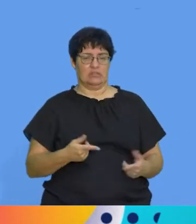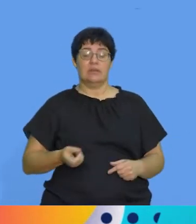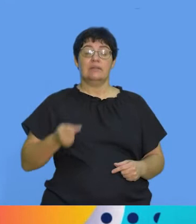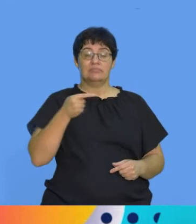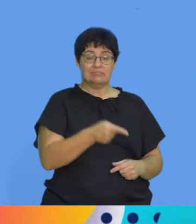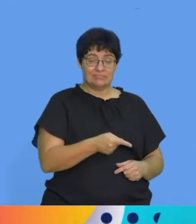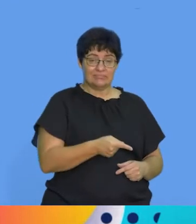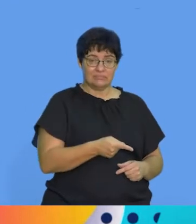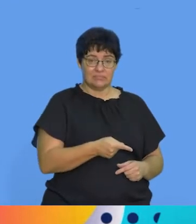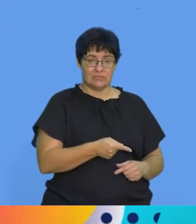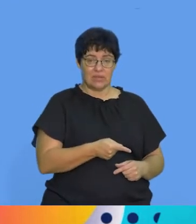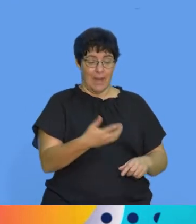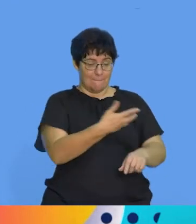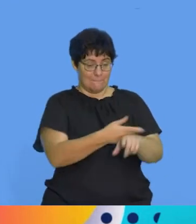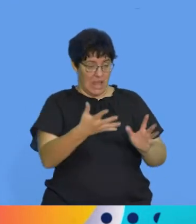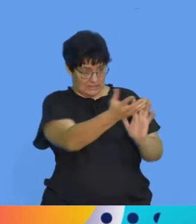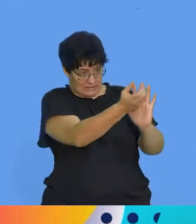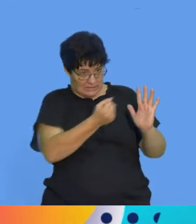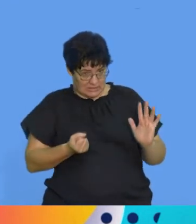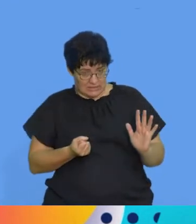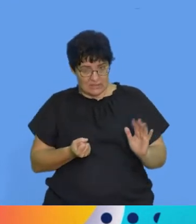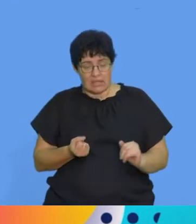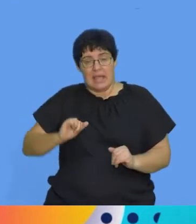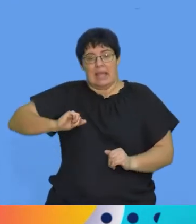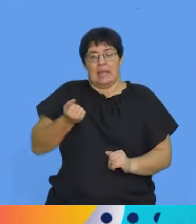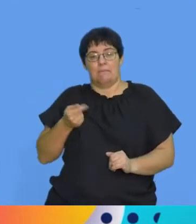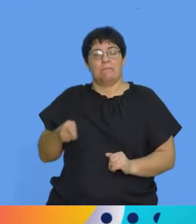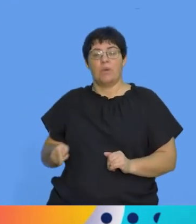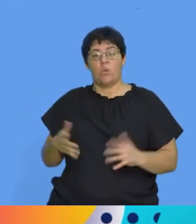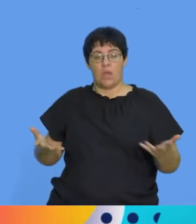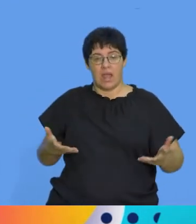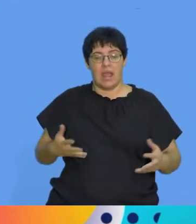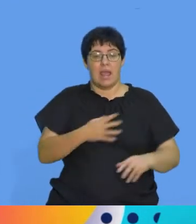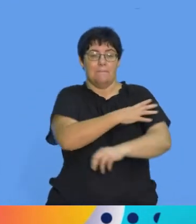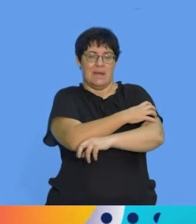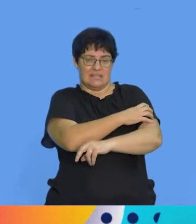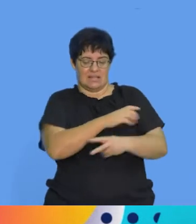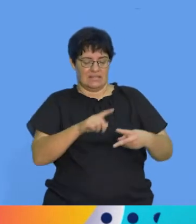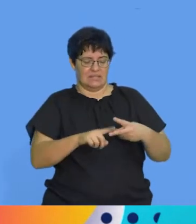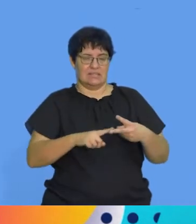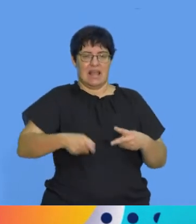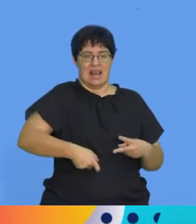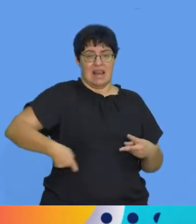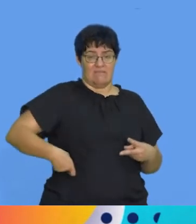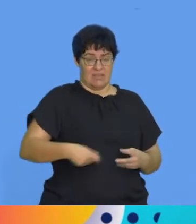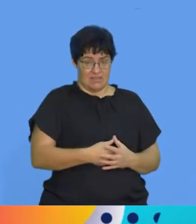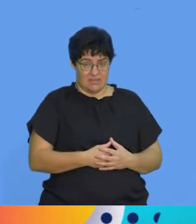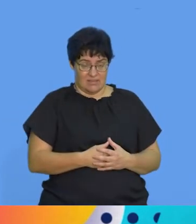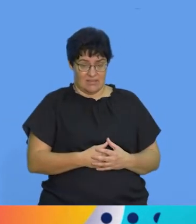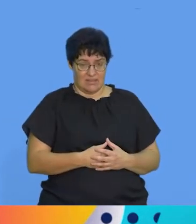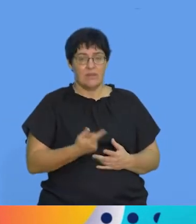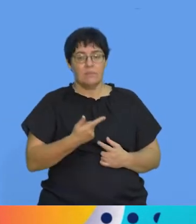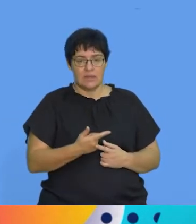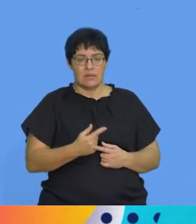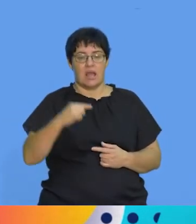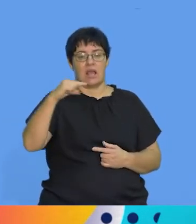it takes that glucose out of your blood and it stores it in your muscles and in your liver.